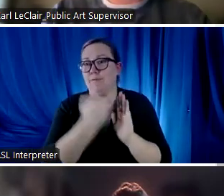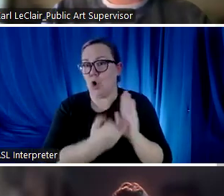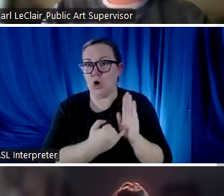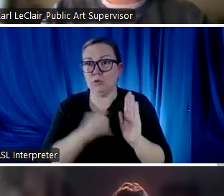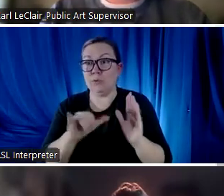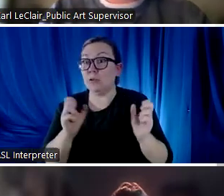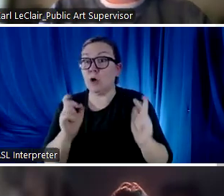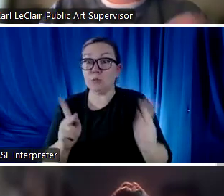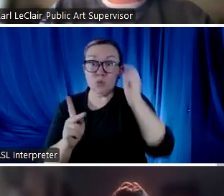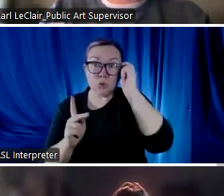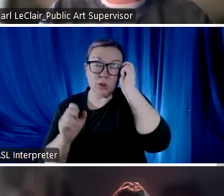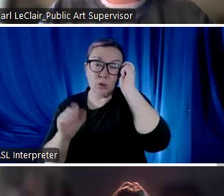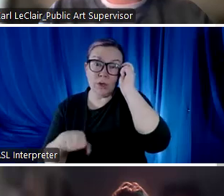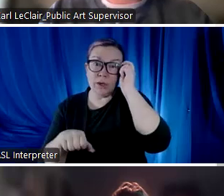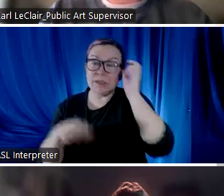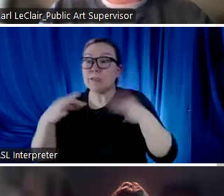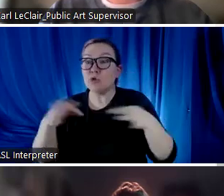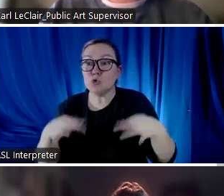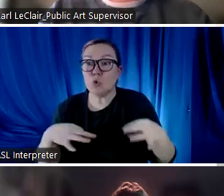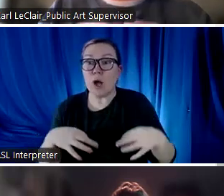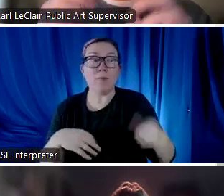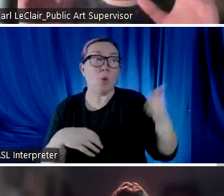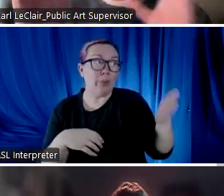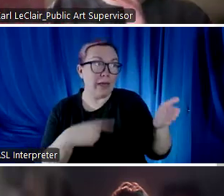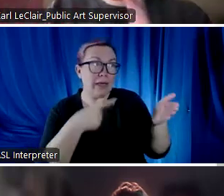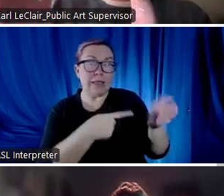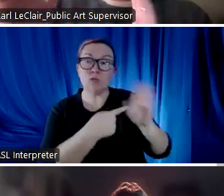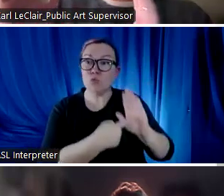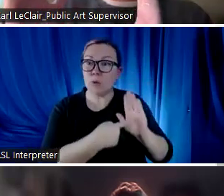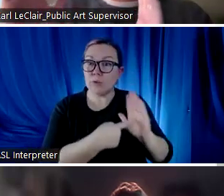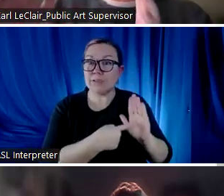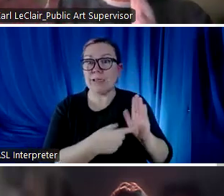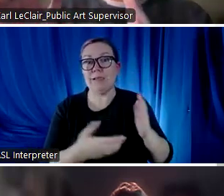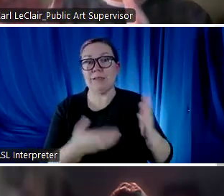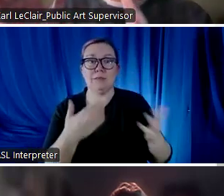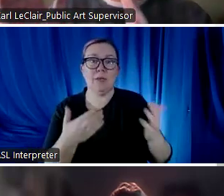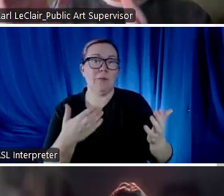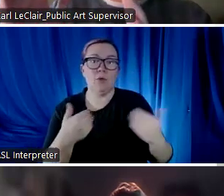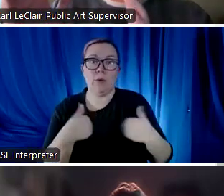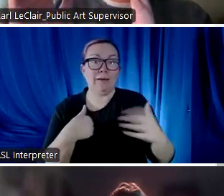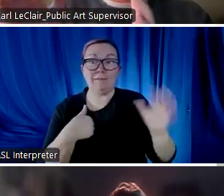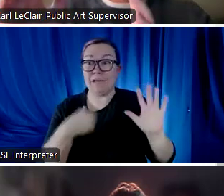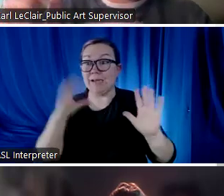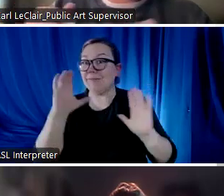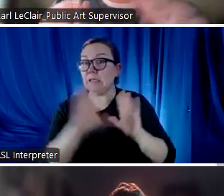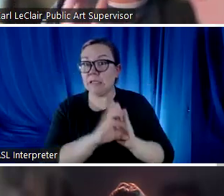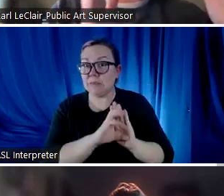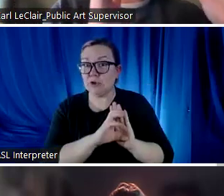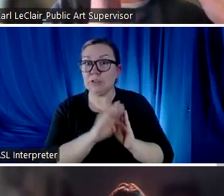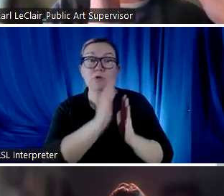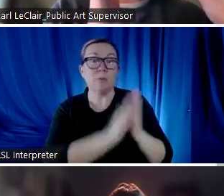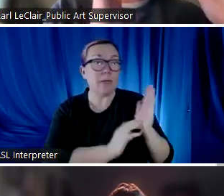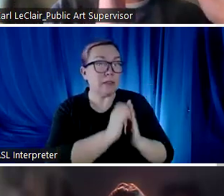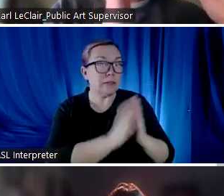to describe, those differences. Like if you're maybe 5 of your image examples are paintings,